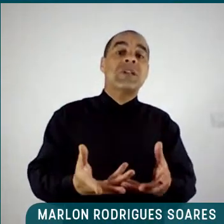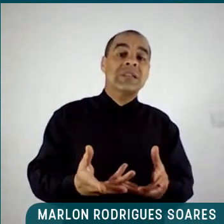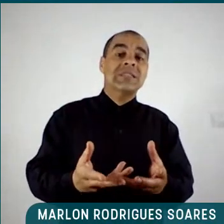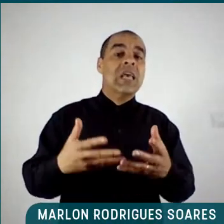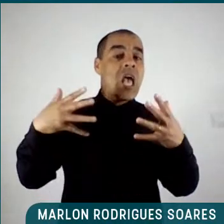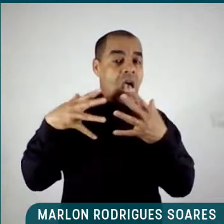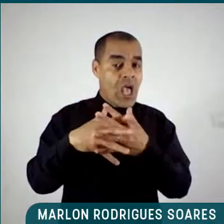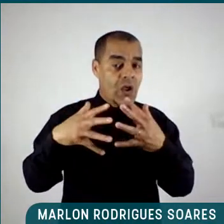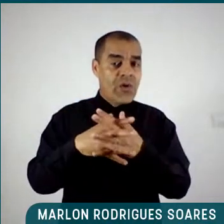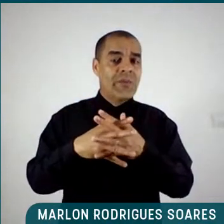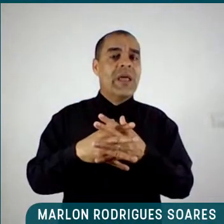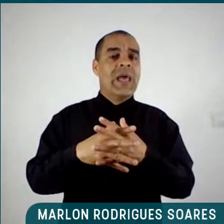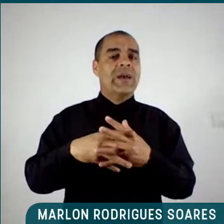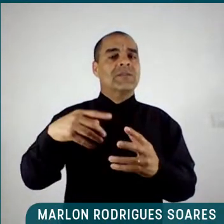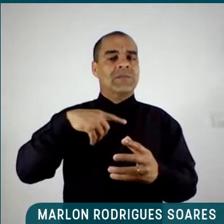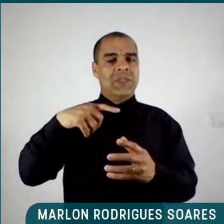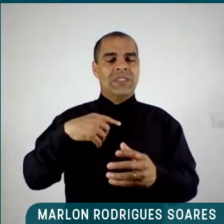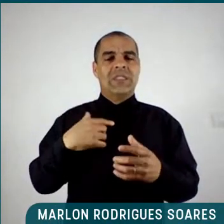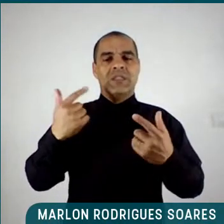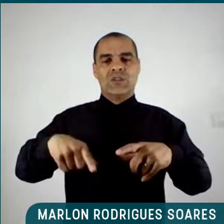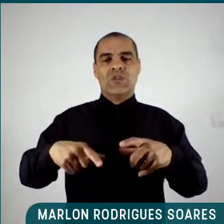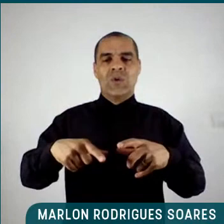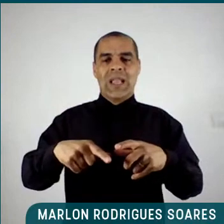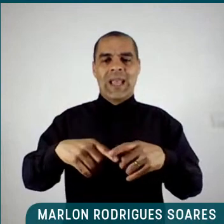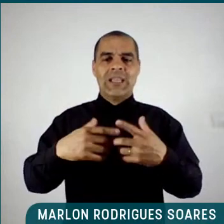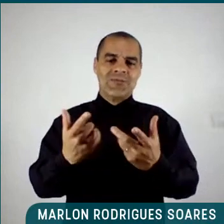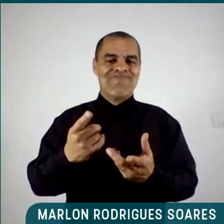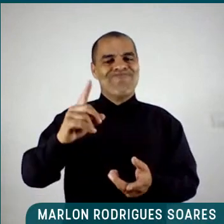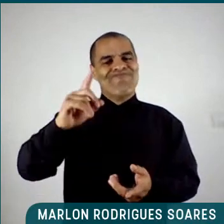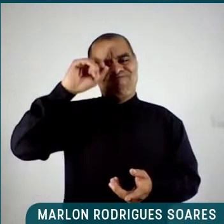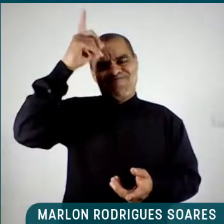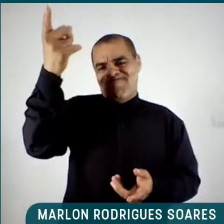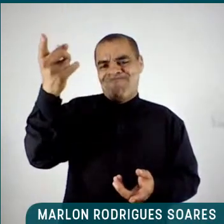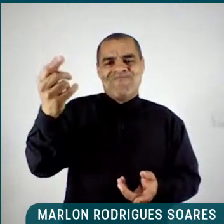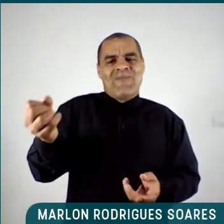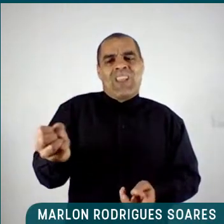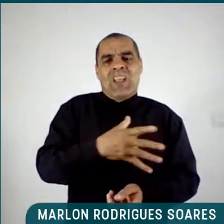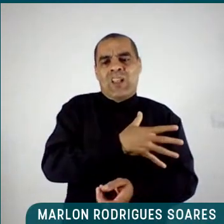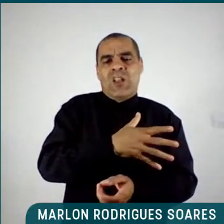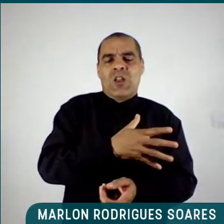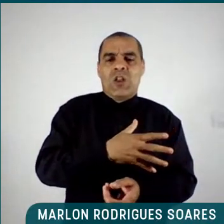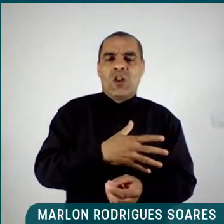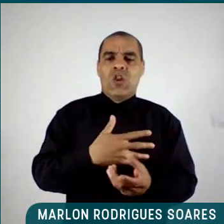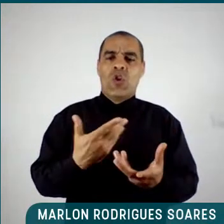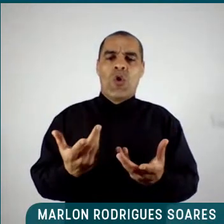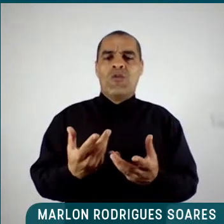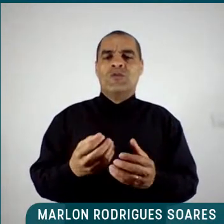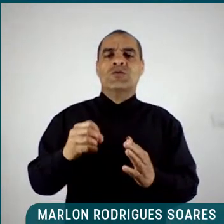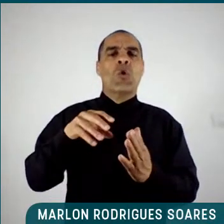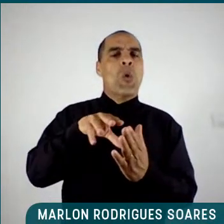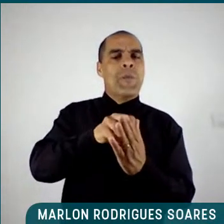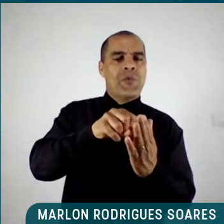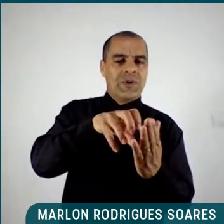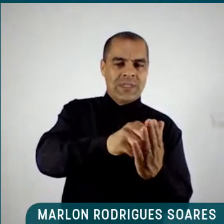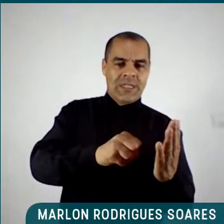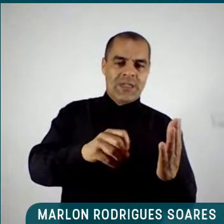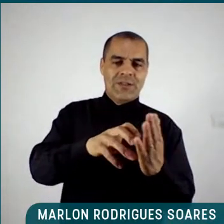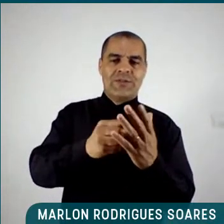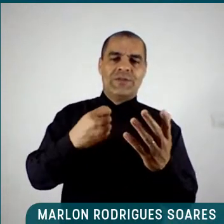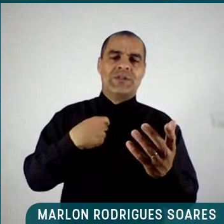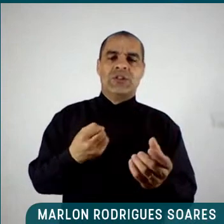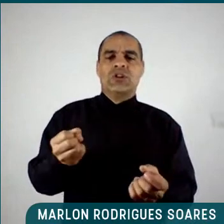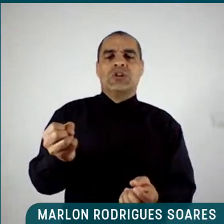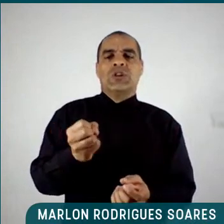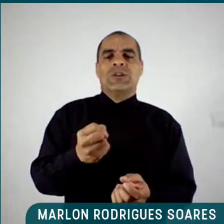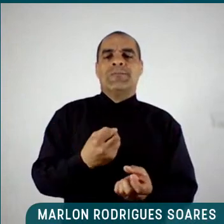black, lugar then I am a woman, and then they look at what I have to de offer. unicórnio So we não, have to não bet existe. on A new gente não business morreu, a gente teve models, but this esse